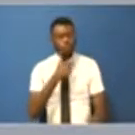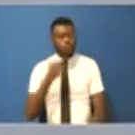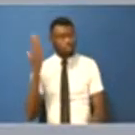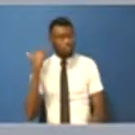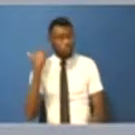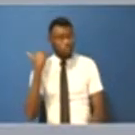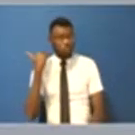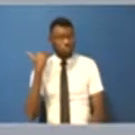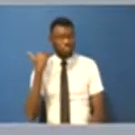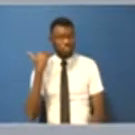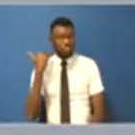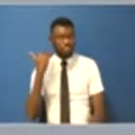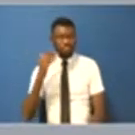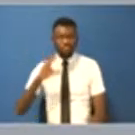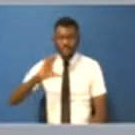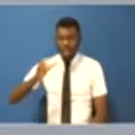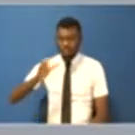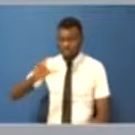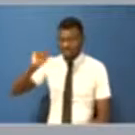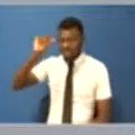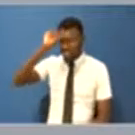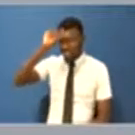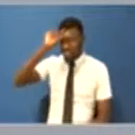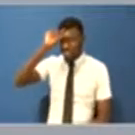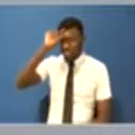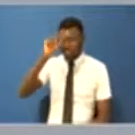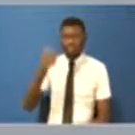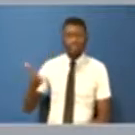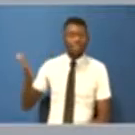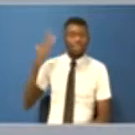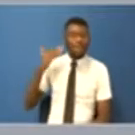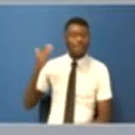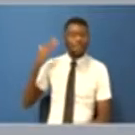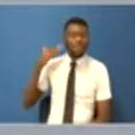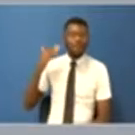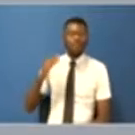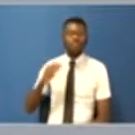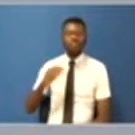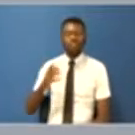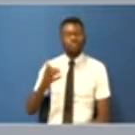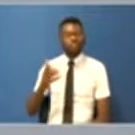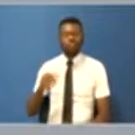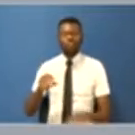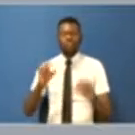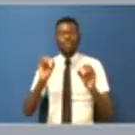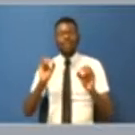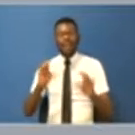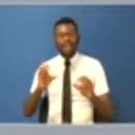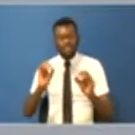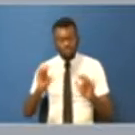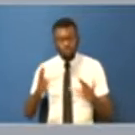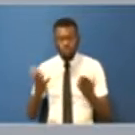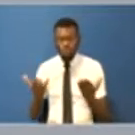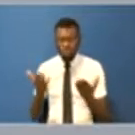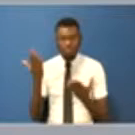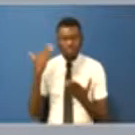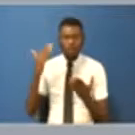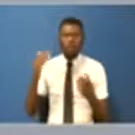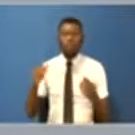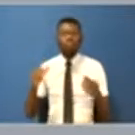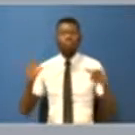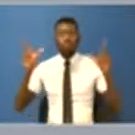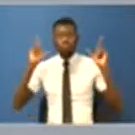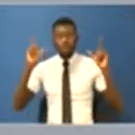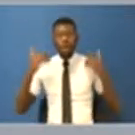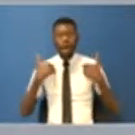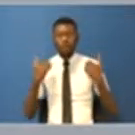calling it counter government years back we call it city council by then we had rallies which used